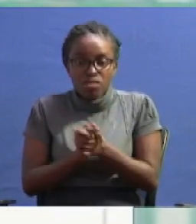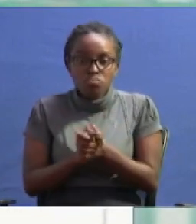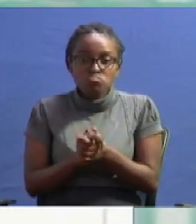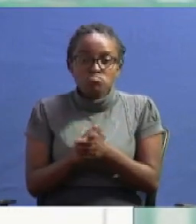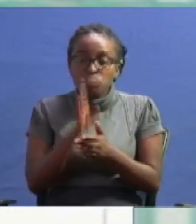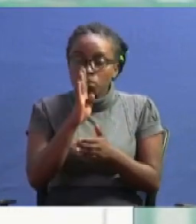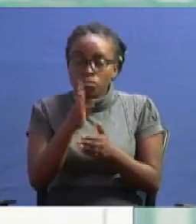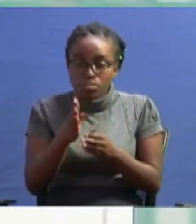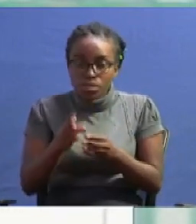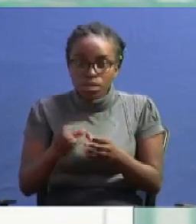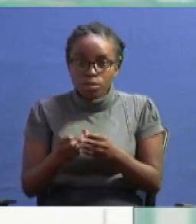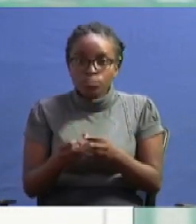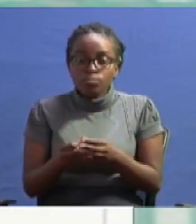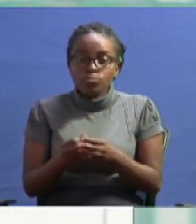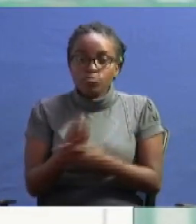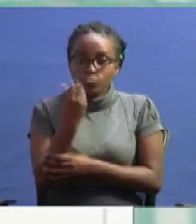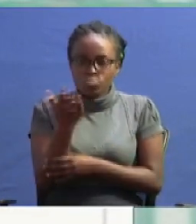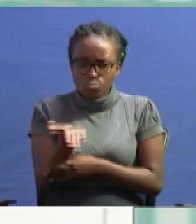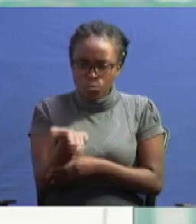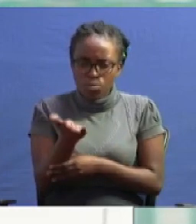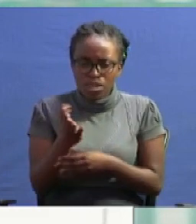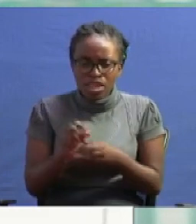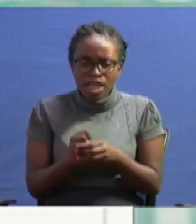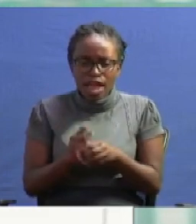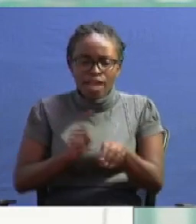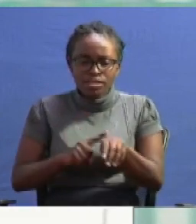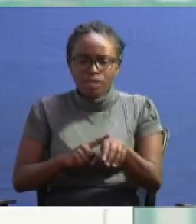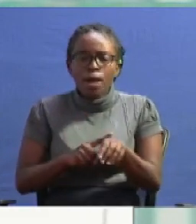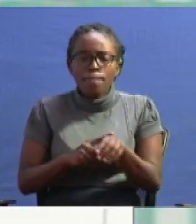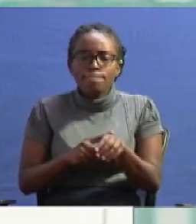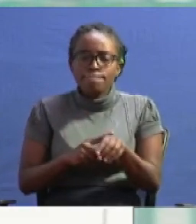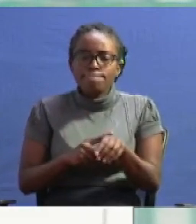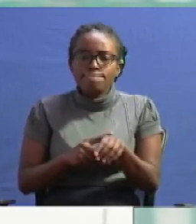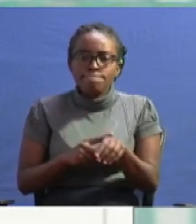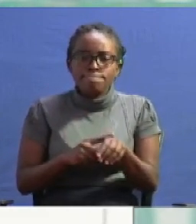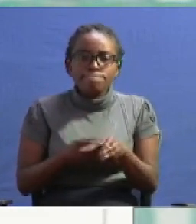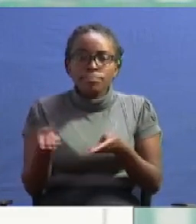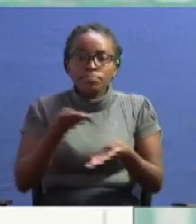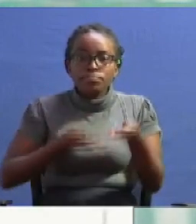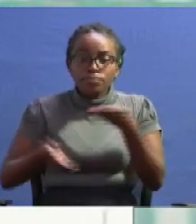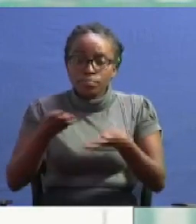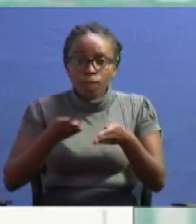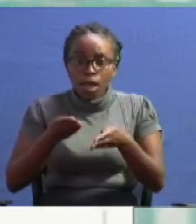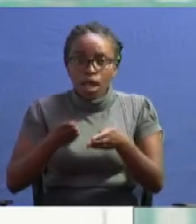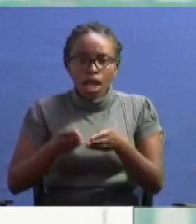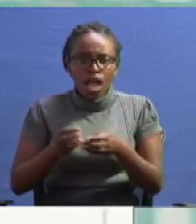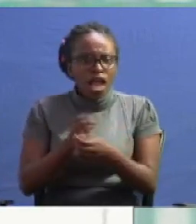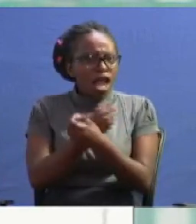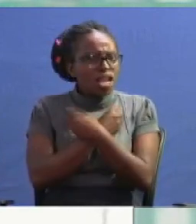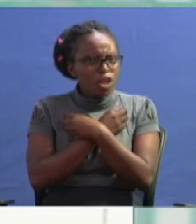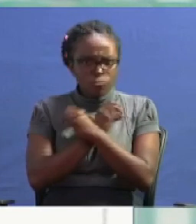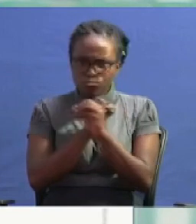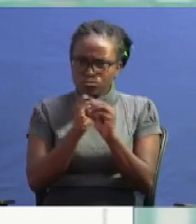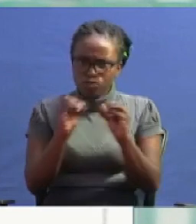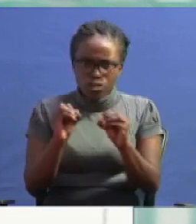imposed on your businesses and whatnot. They will tend to unite. Okay. And they will not unite because they love Gachagua. They will not unite because